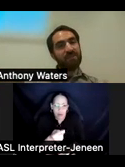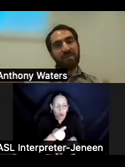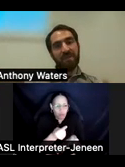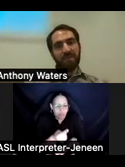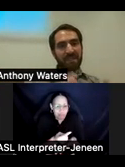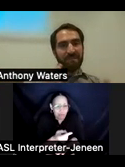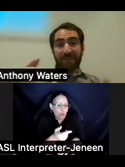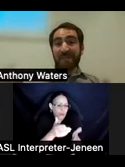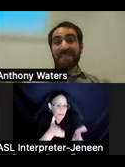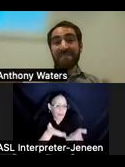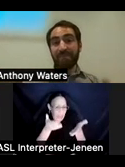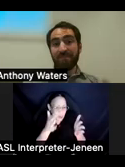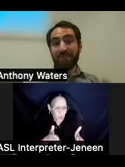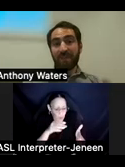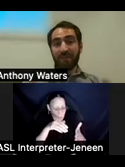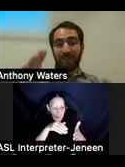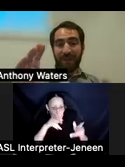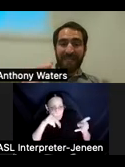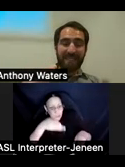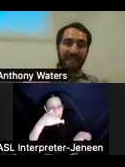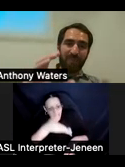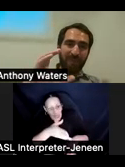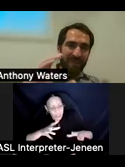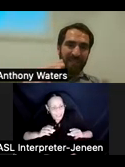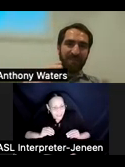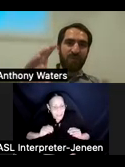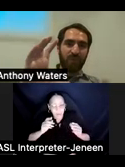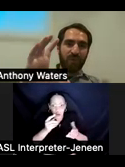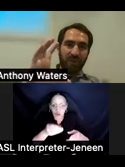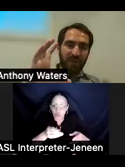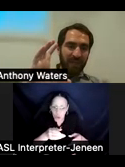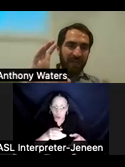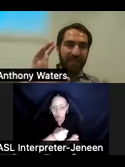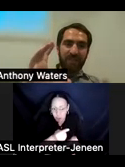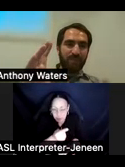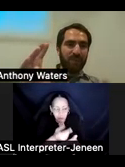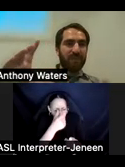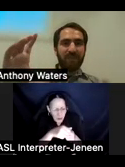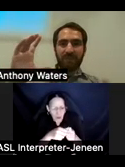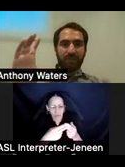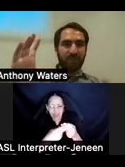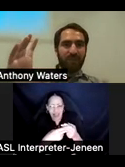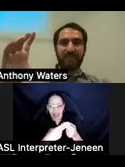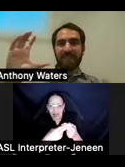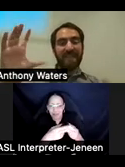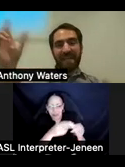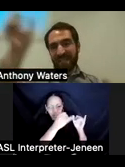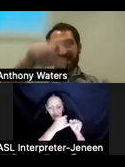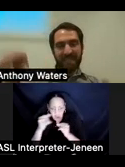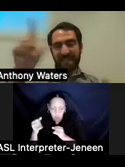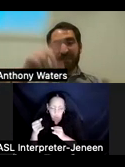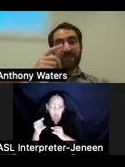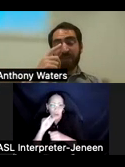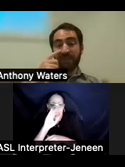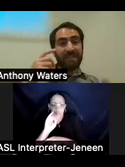person in treatment, but it's about their system. Remember, I had that slide up with the individual, interpersonal, community, society,